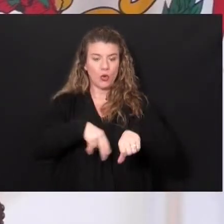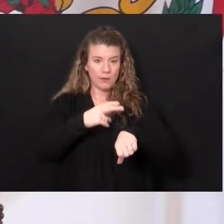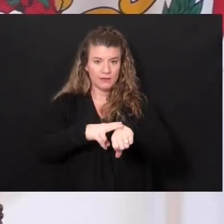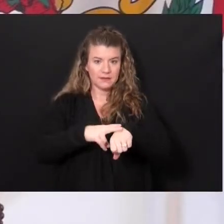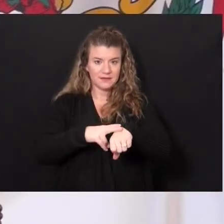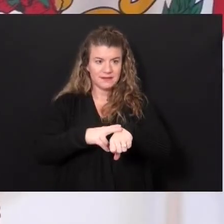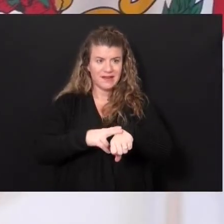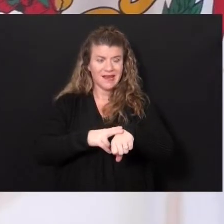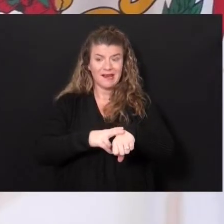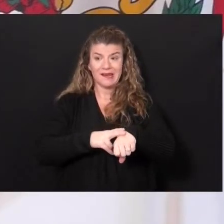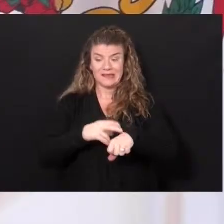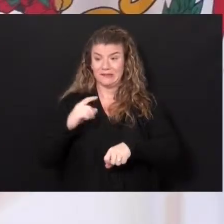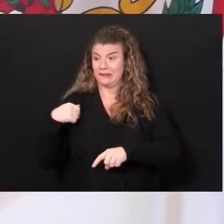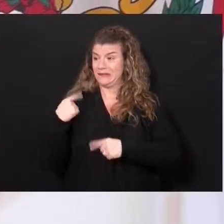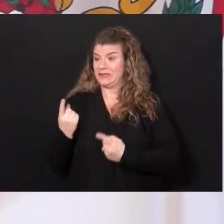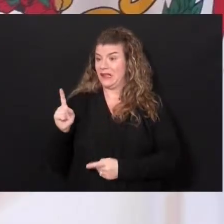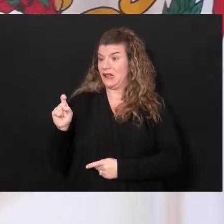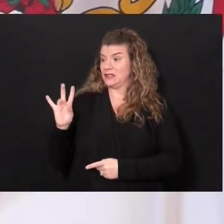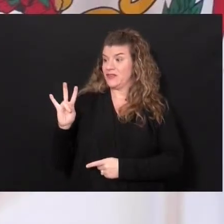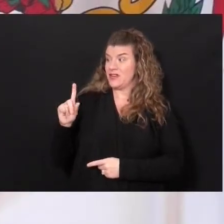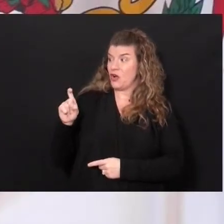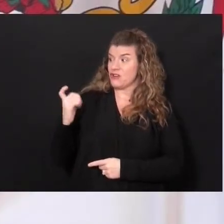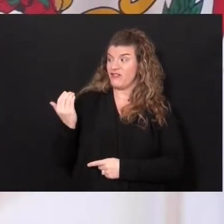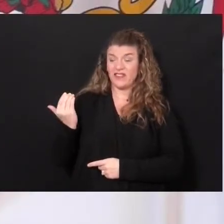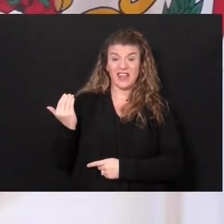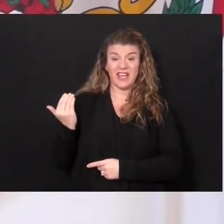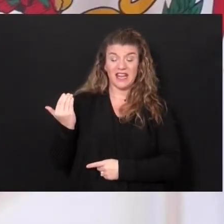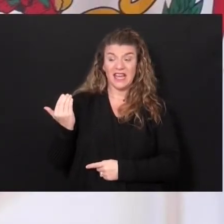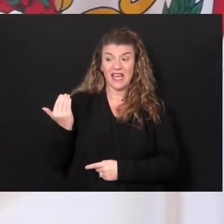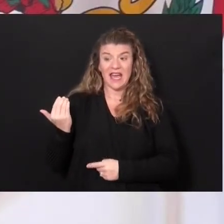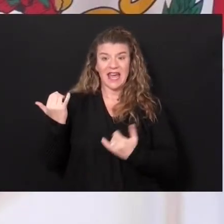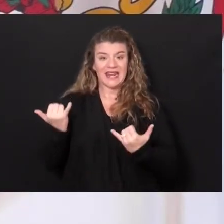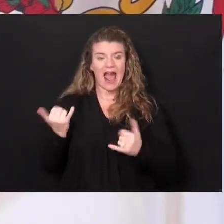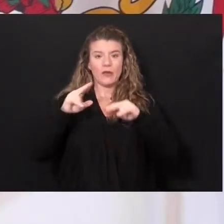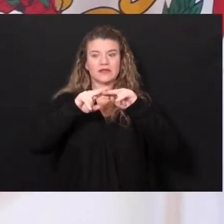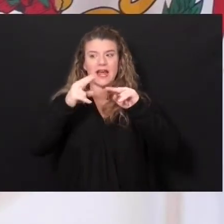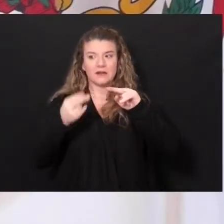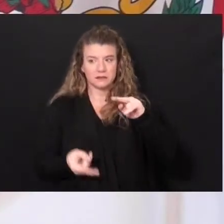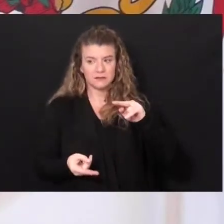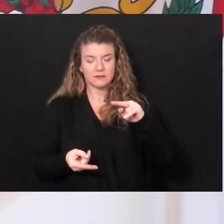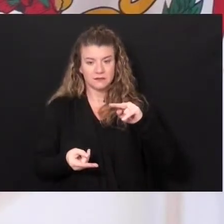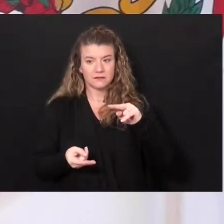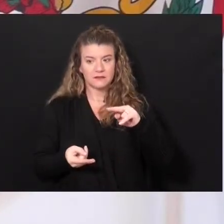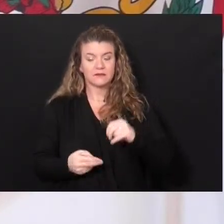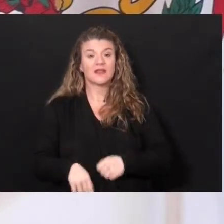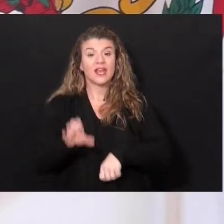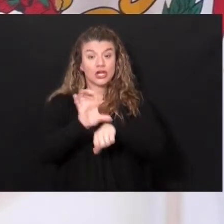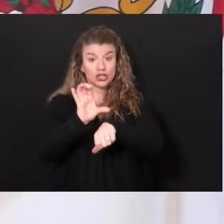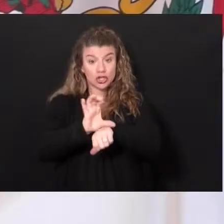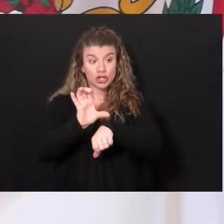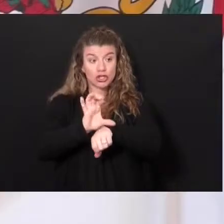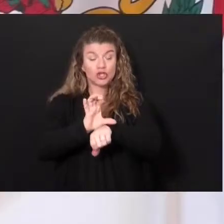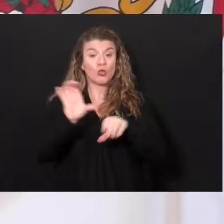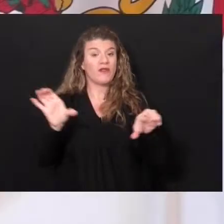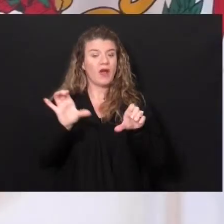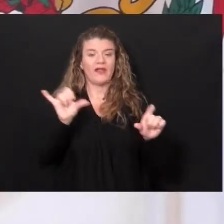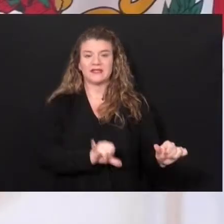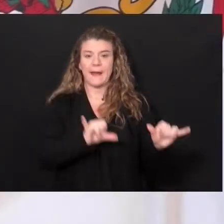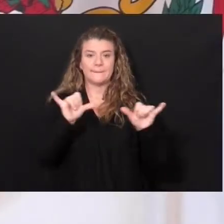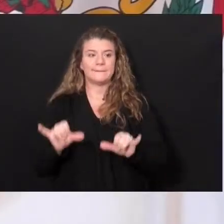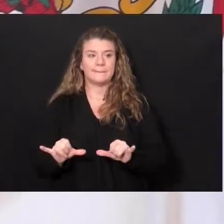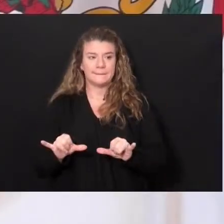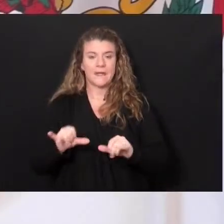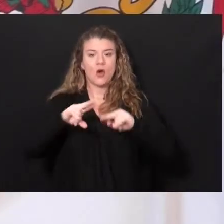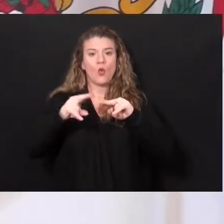we've been like 117, 115 forever and everything. That's way down. The churches, we've done the same thing as well.